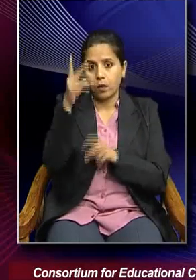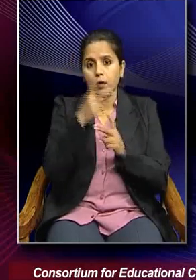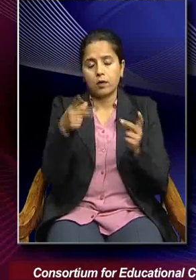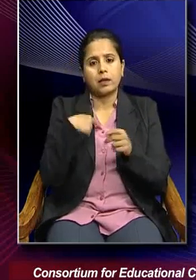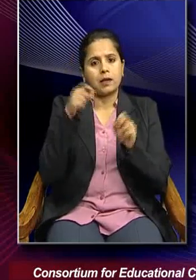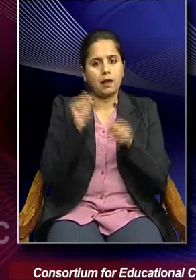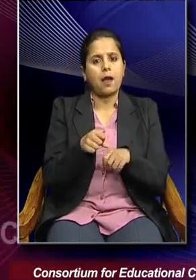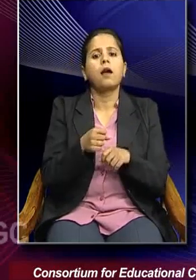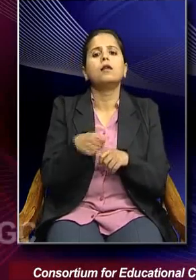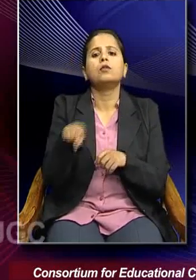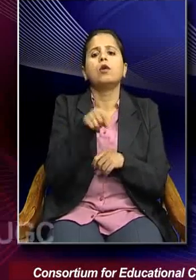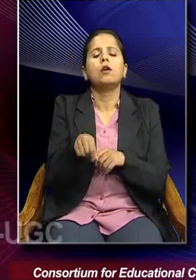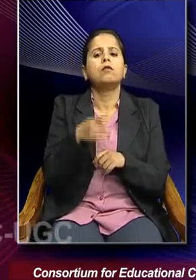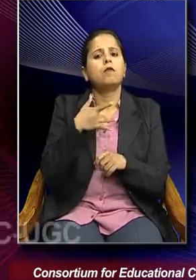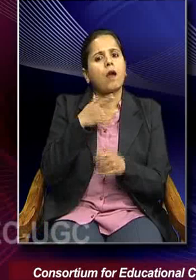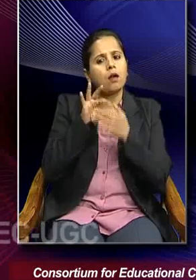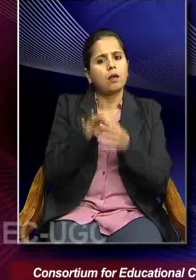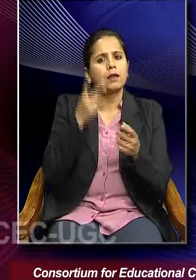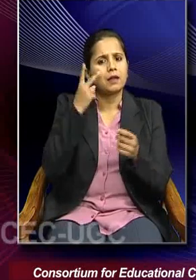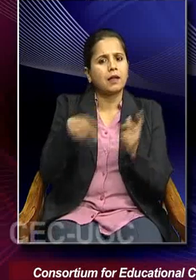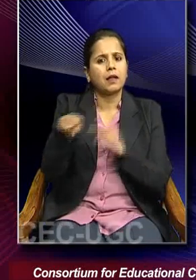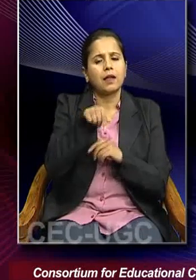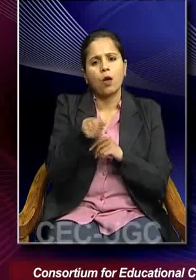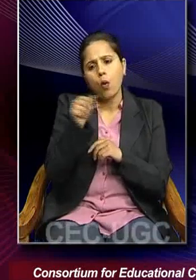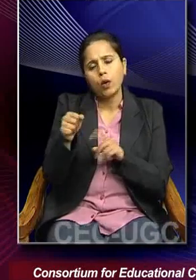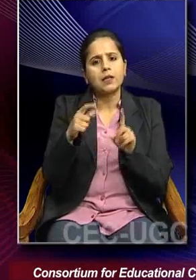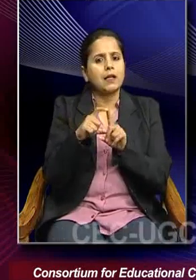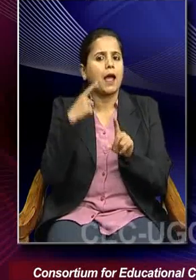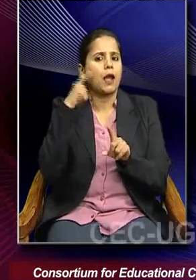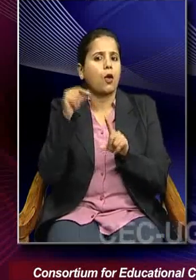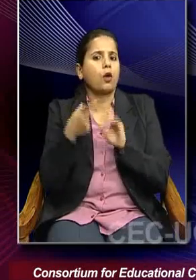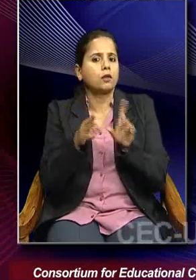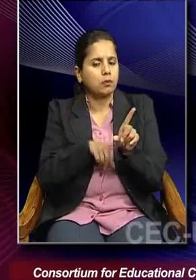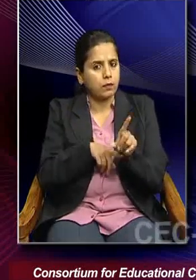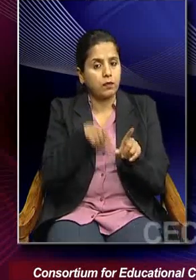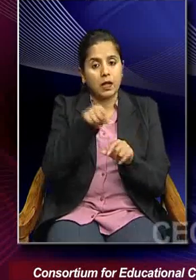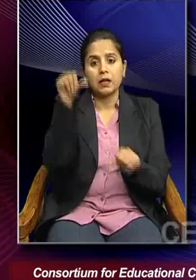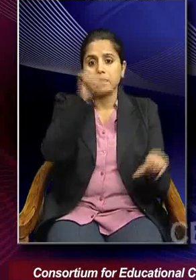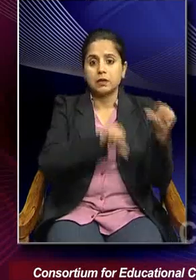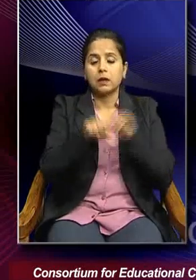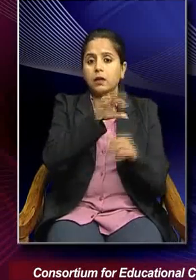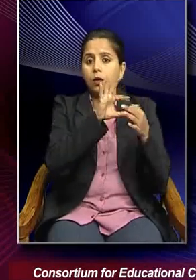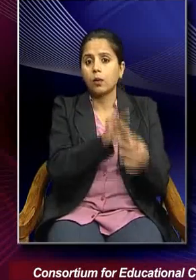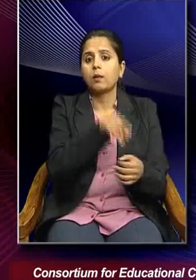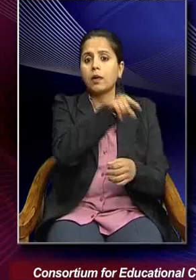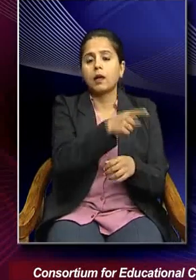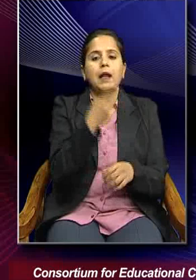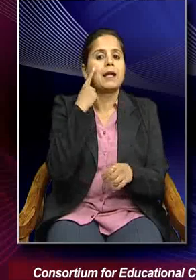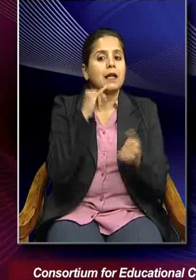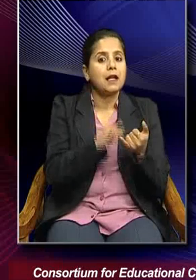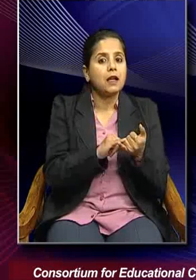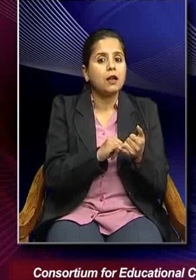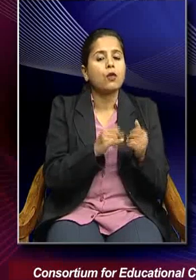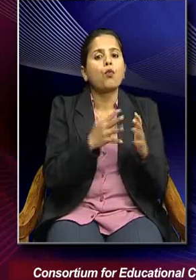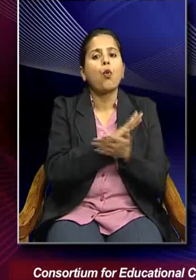be seen in the sense of is-or dichotomy, where science mainly deals with is, that what